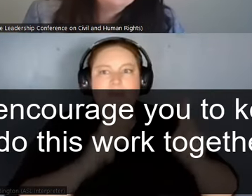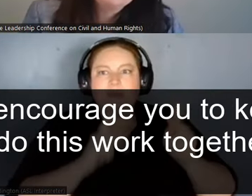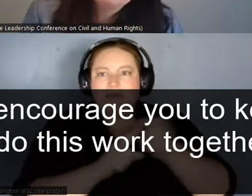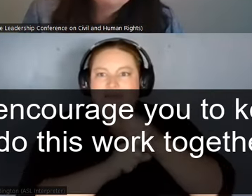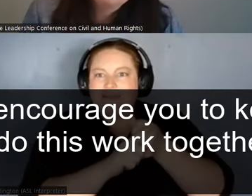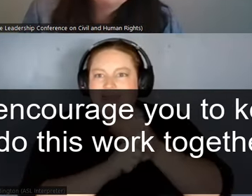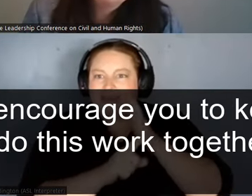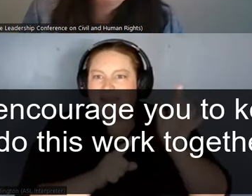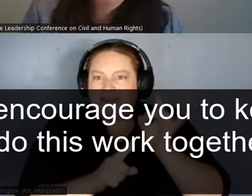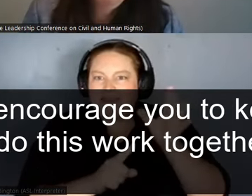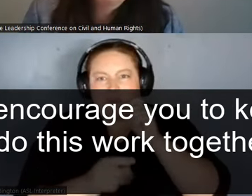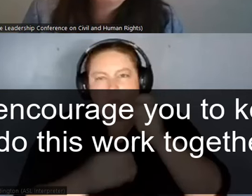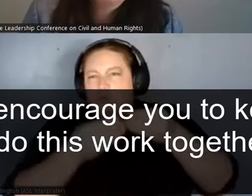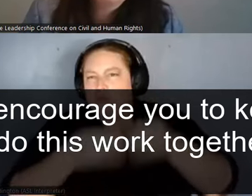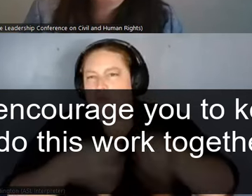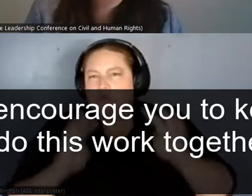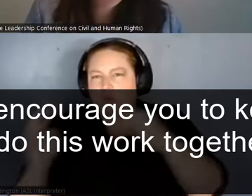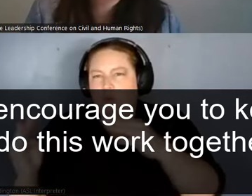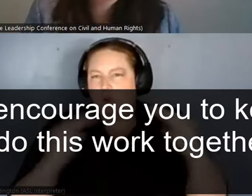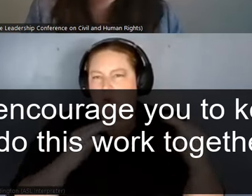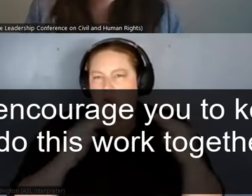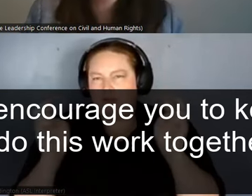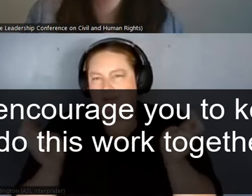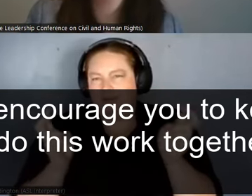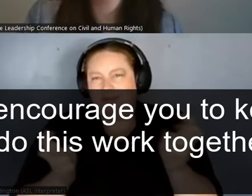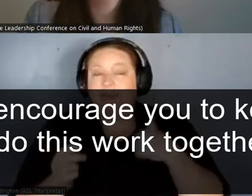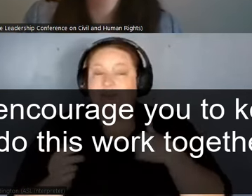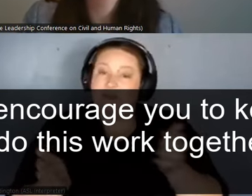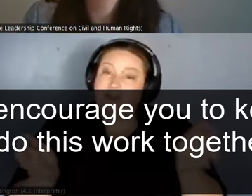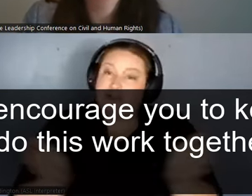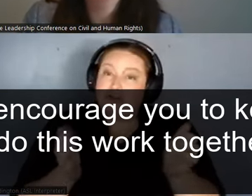that war. So I just encourage you to keep fighting.